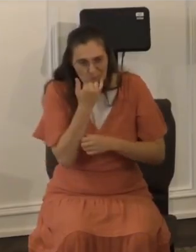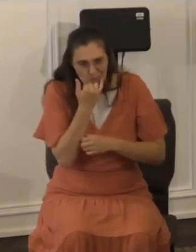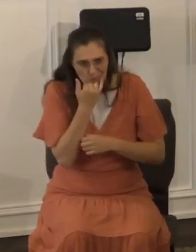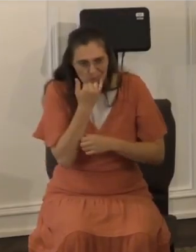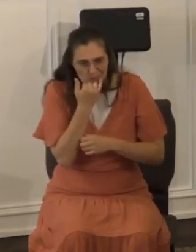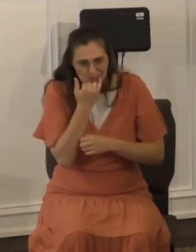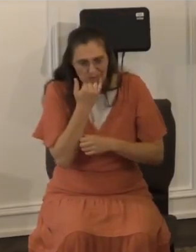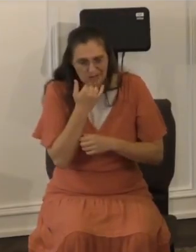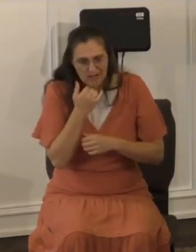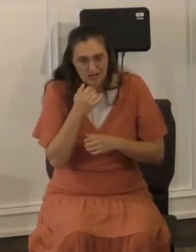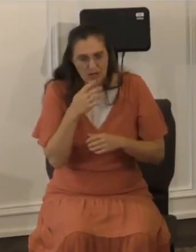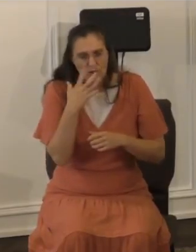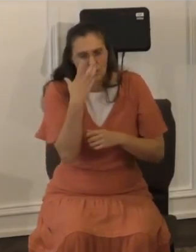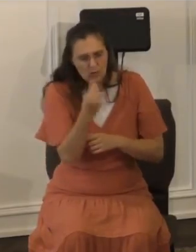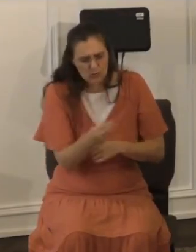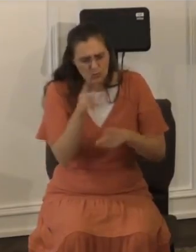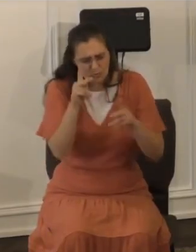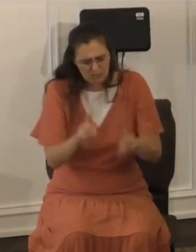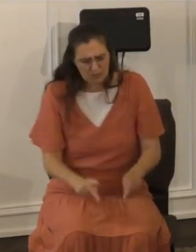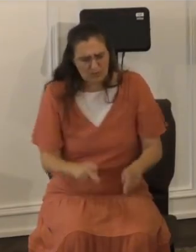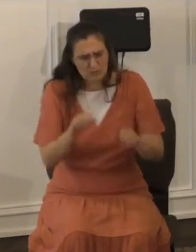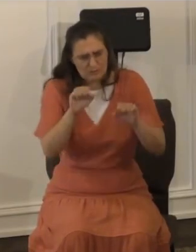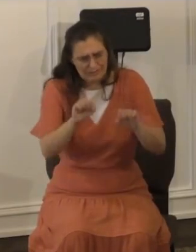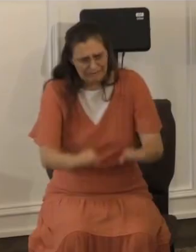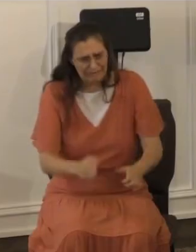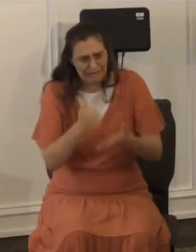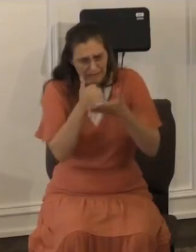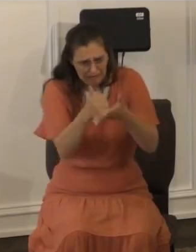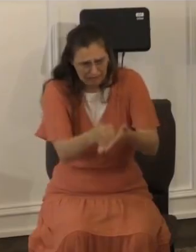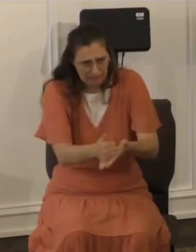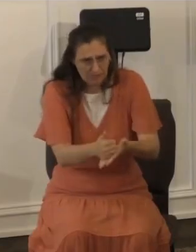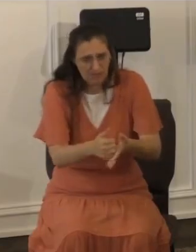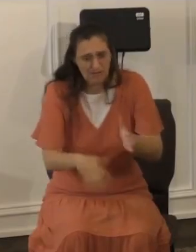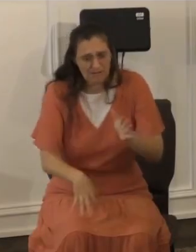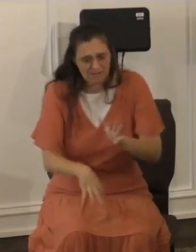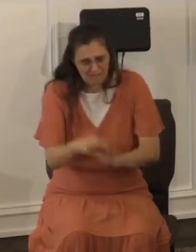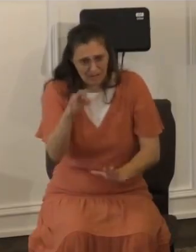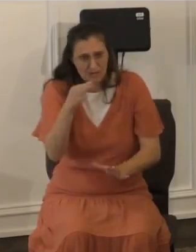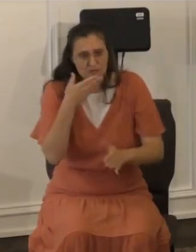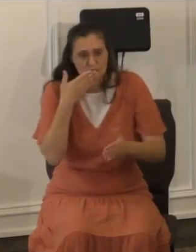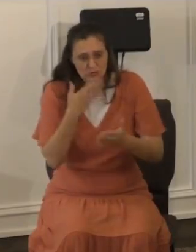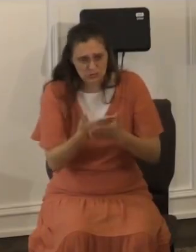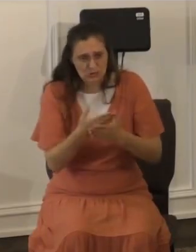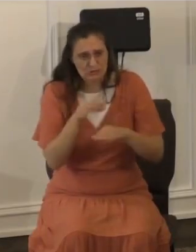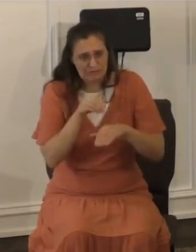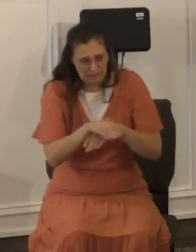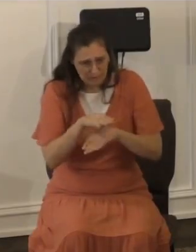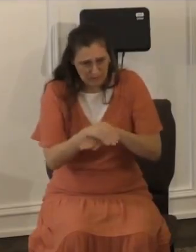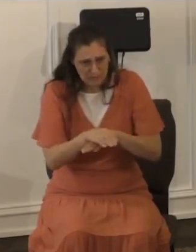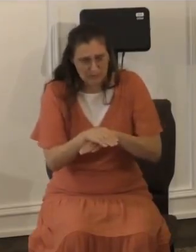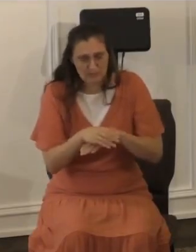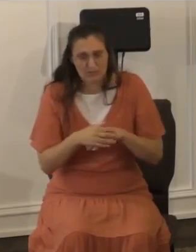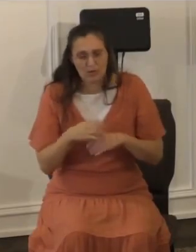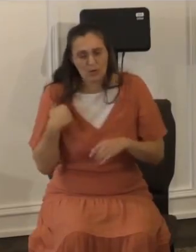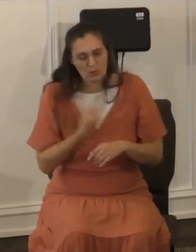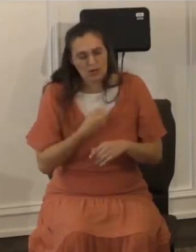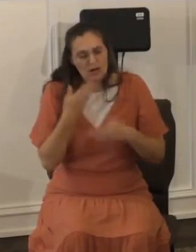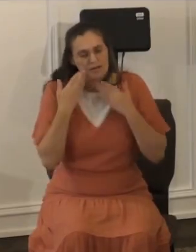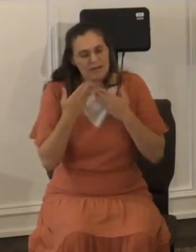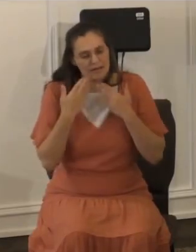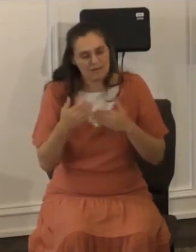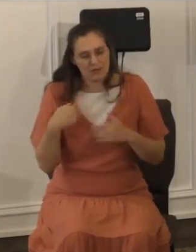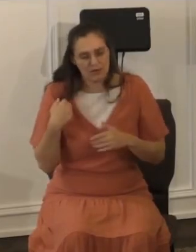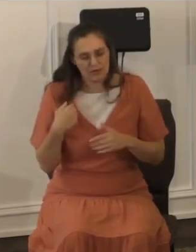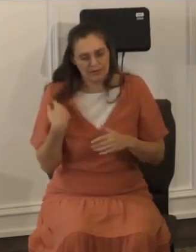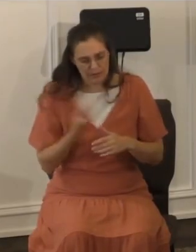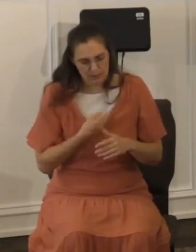you're going to someone who knows and can help you get your life straightened out. And we're thankful as believers. We know God's Word